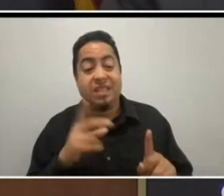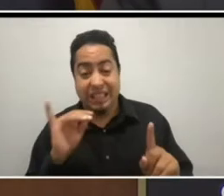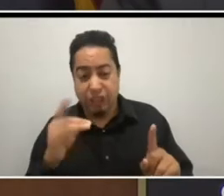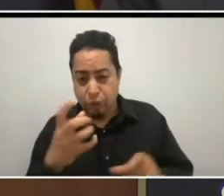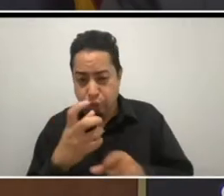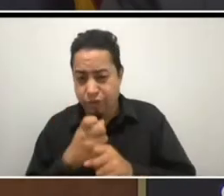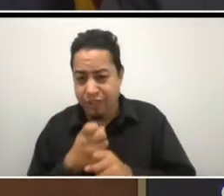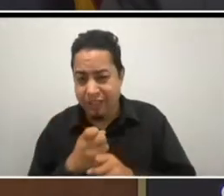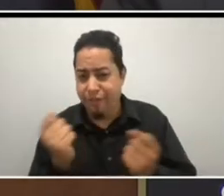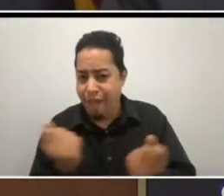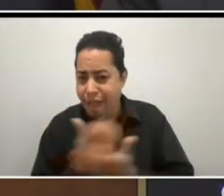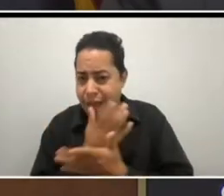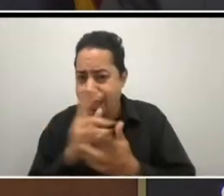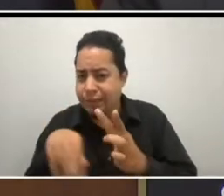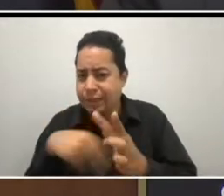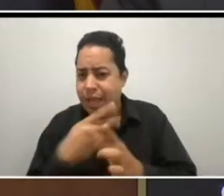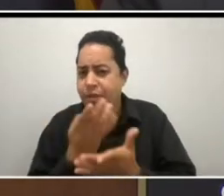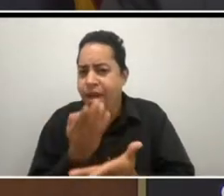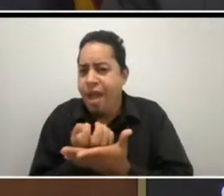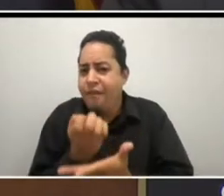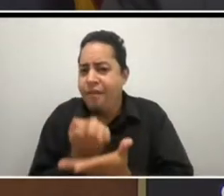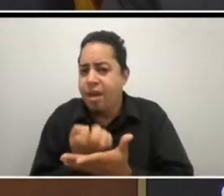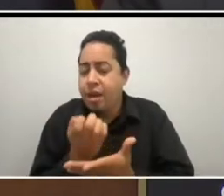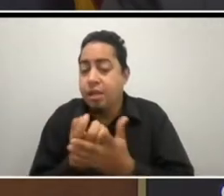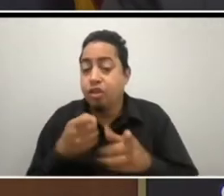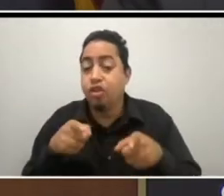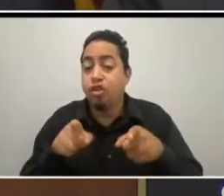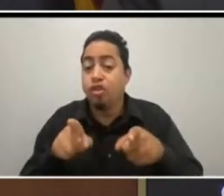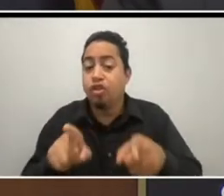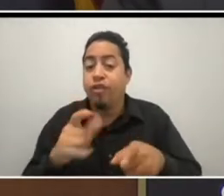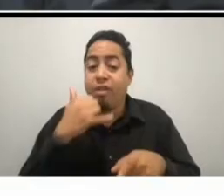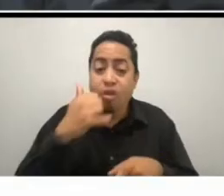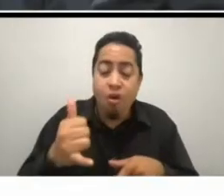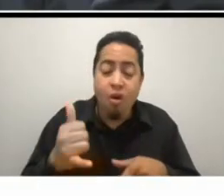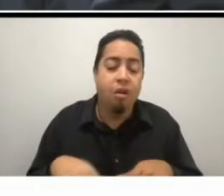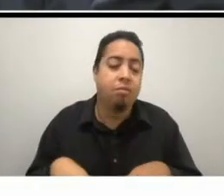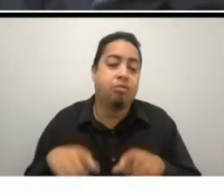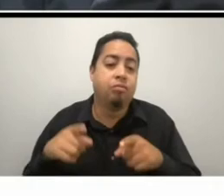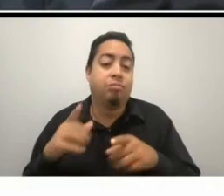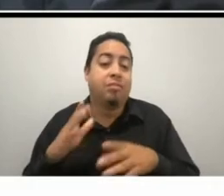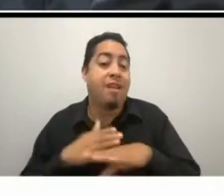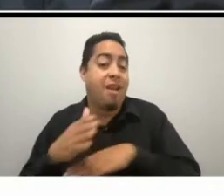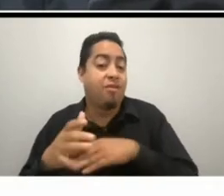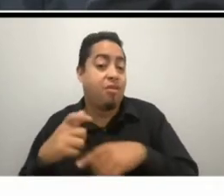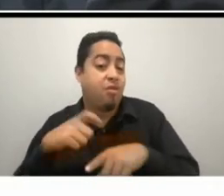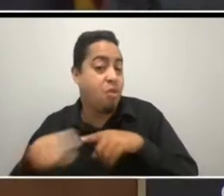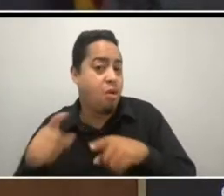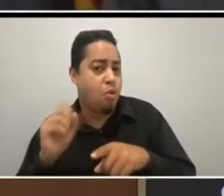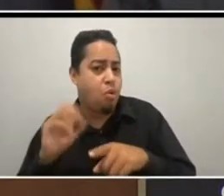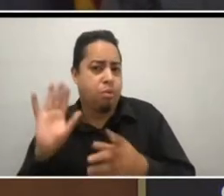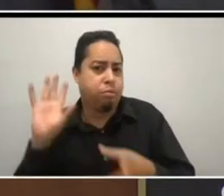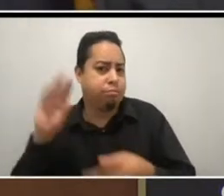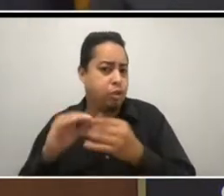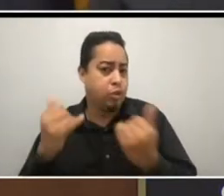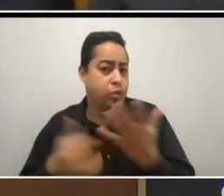him that evidence either during the call, after the call, or to this day? Never.